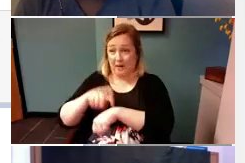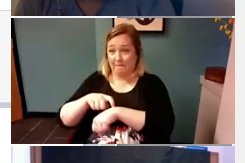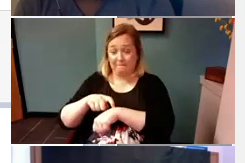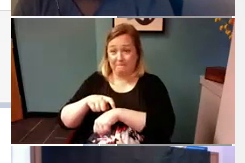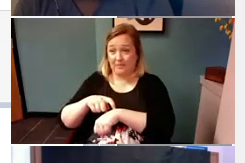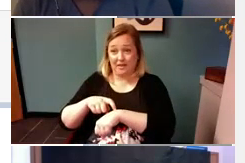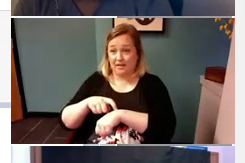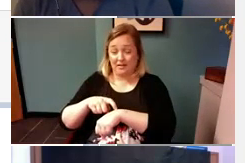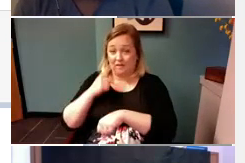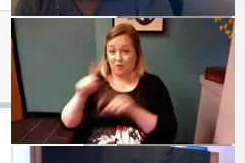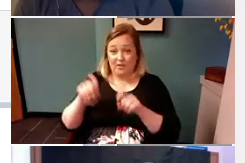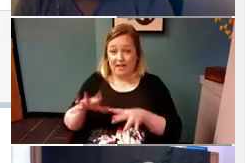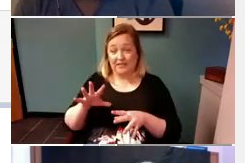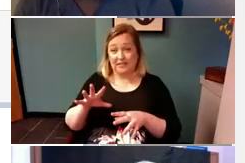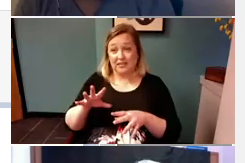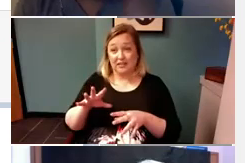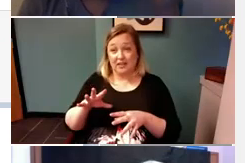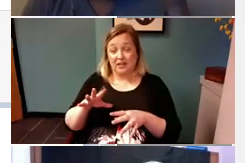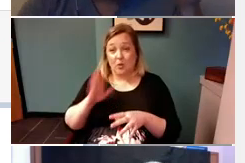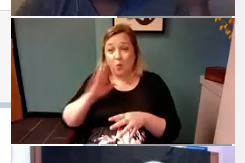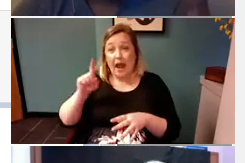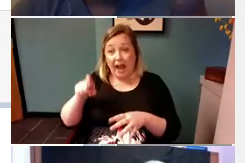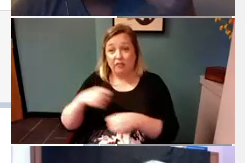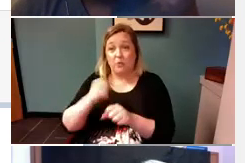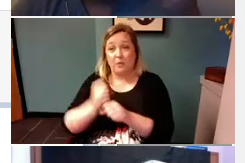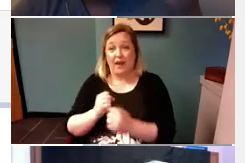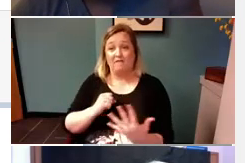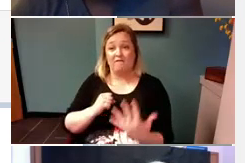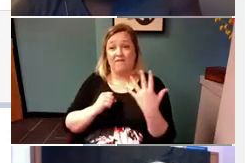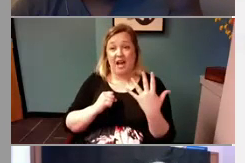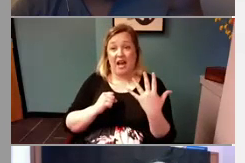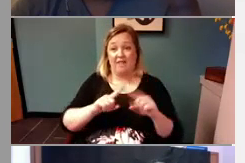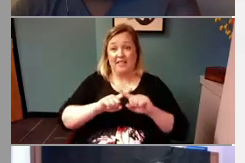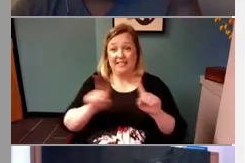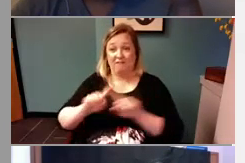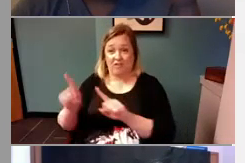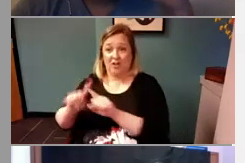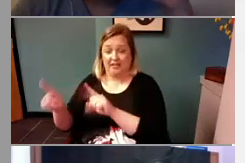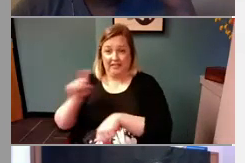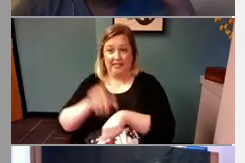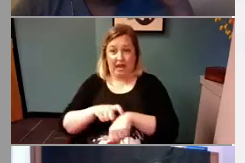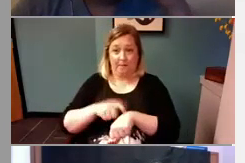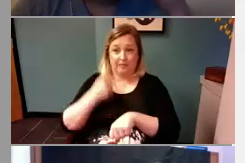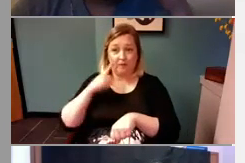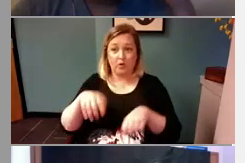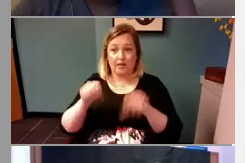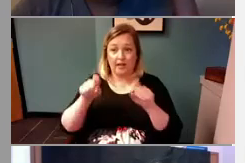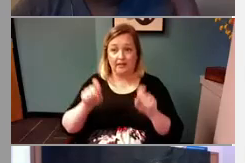Oh yeah, okay. Right, that makes sense? Yeah. Okay, perfect.